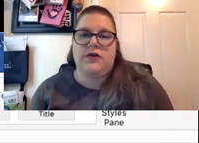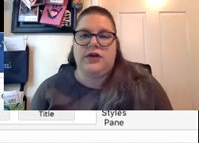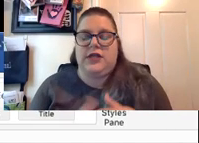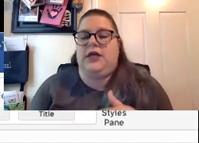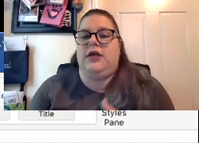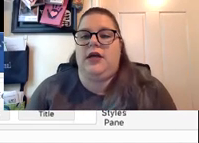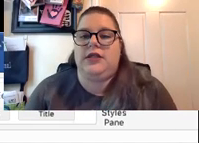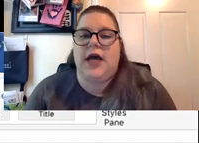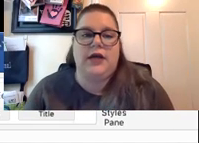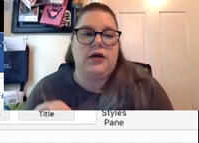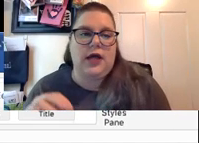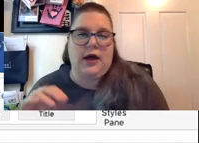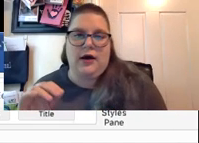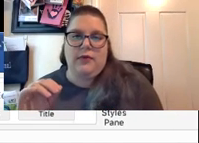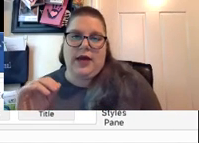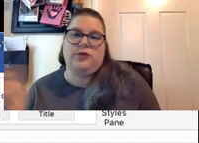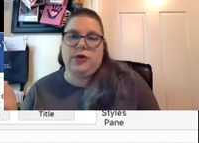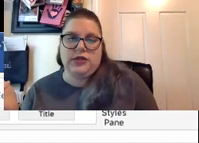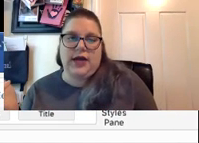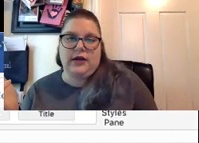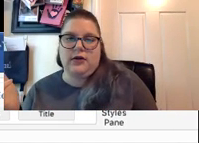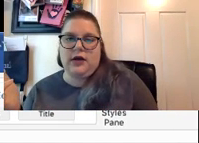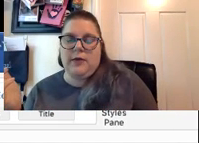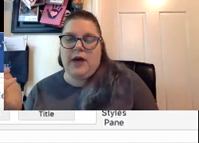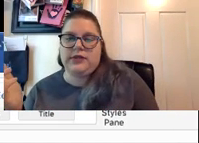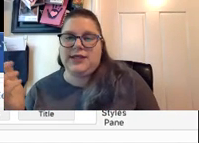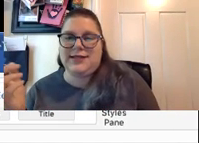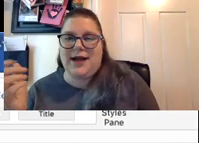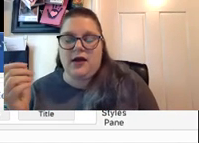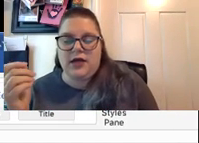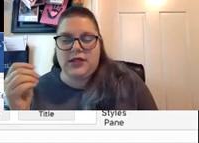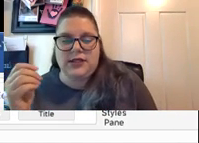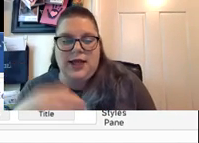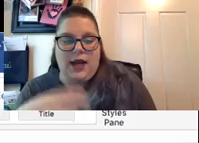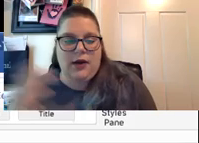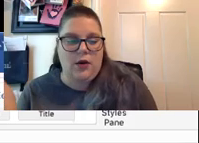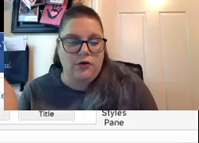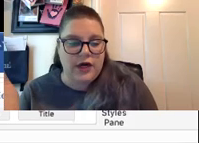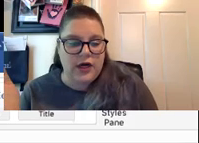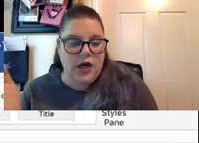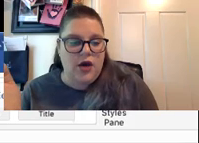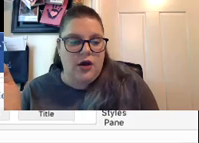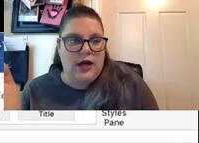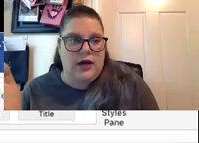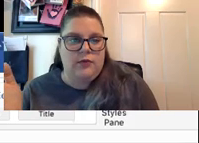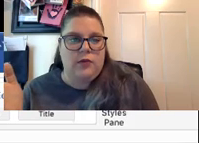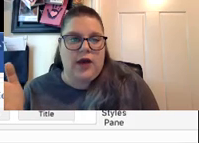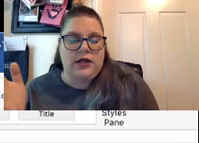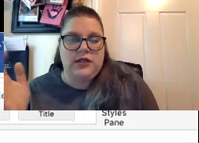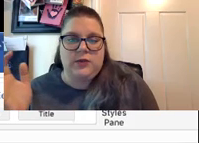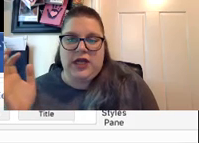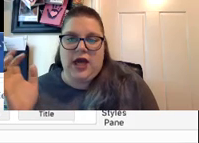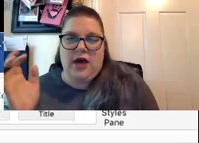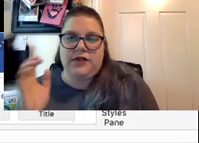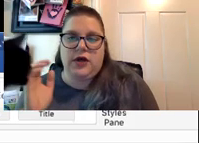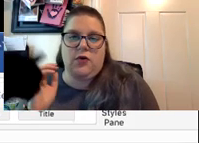even though there's a title attribute or title option in the style, it doesn't carry over well